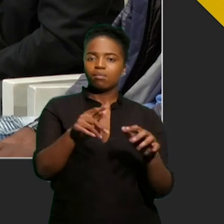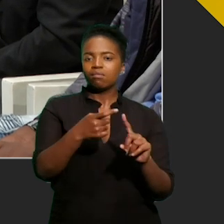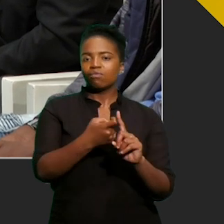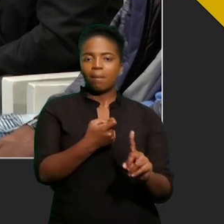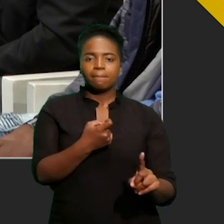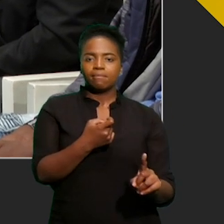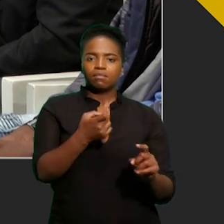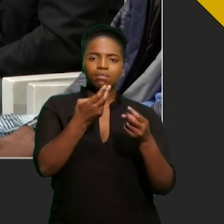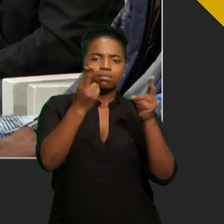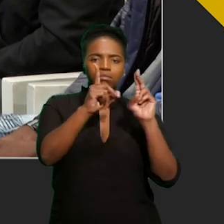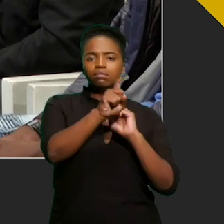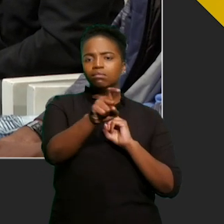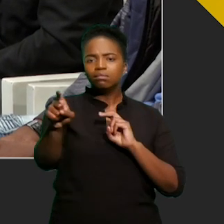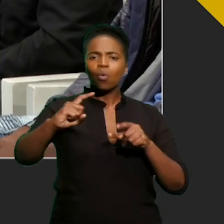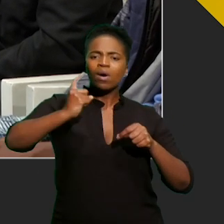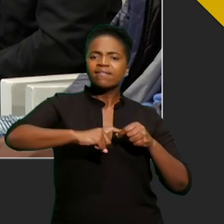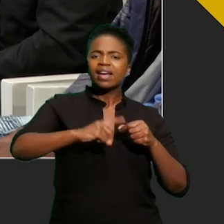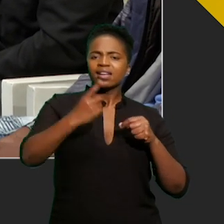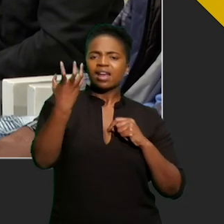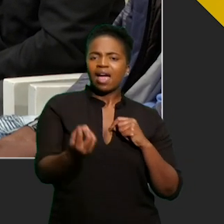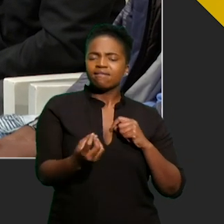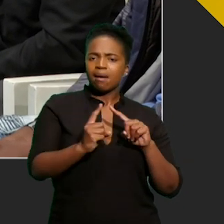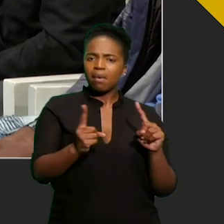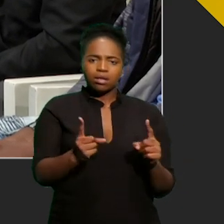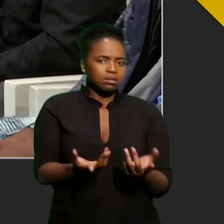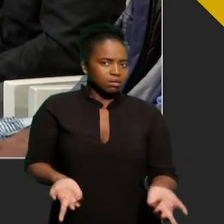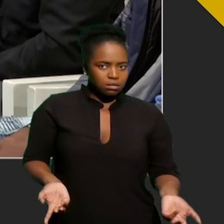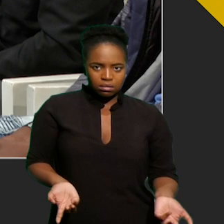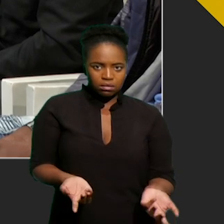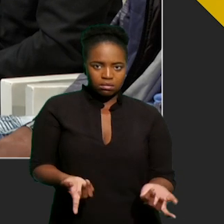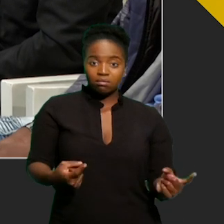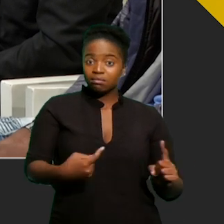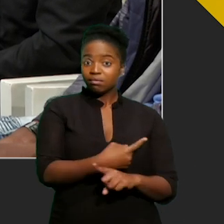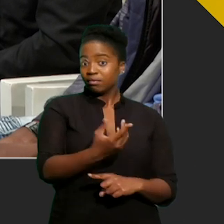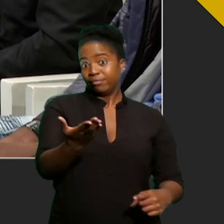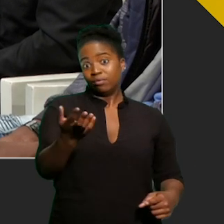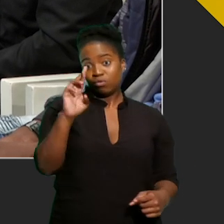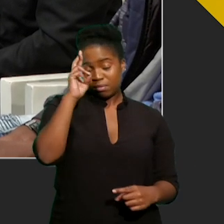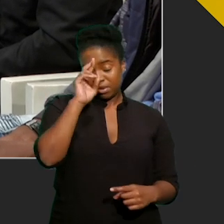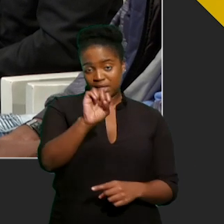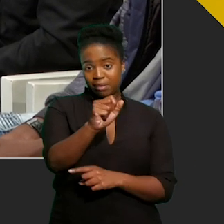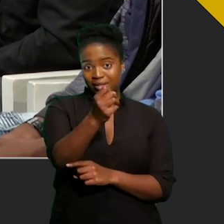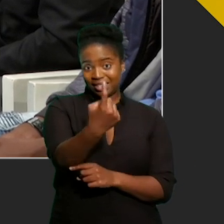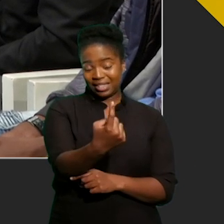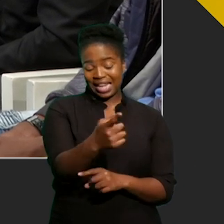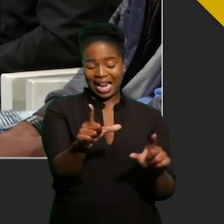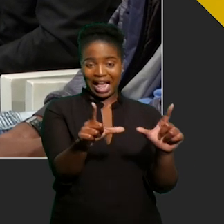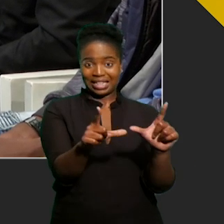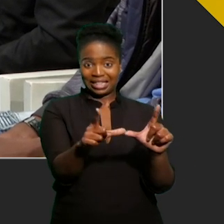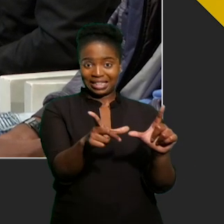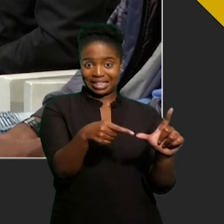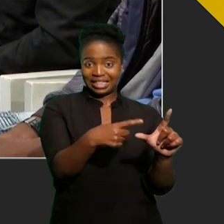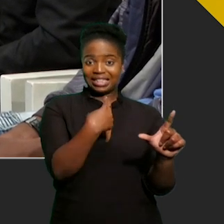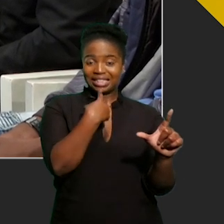credible academic institutions, they've got the qualifications. Now, Claudie also mentioned something around the licensing, right?